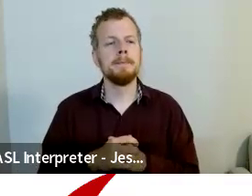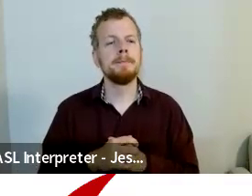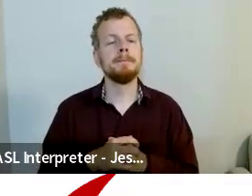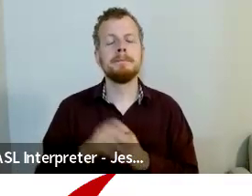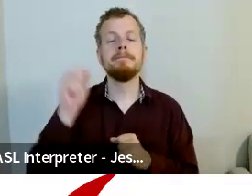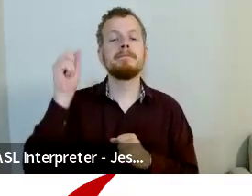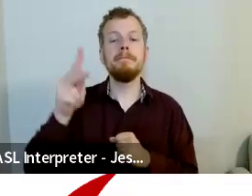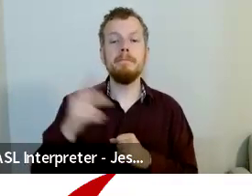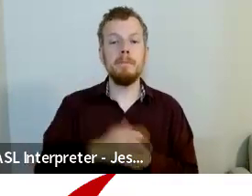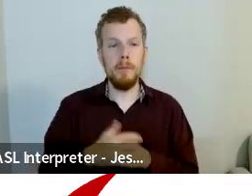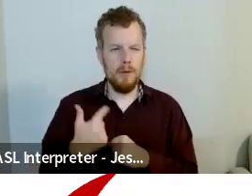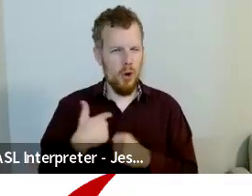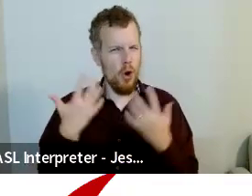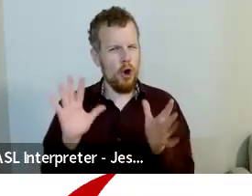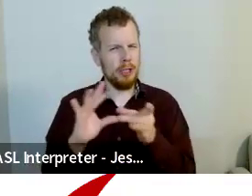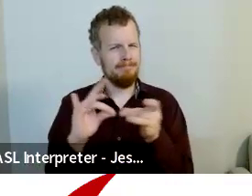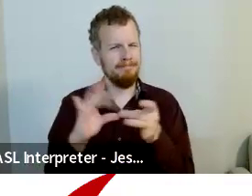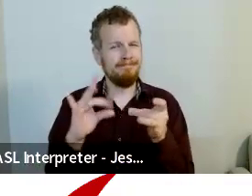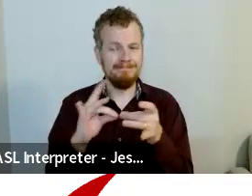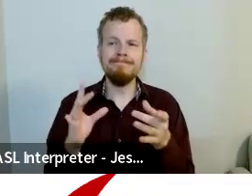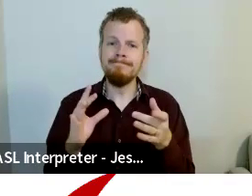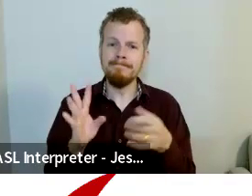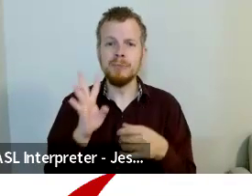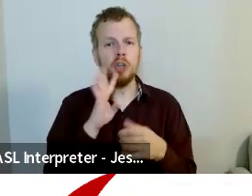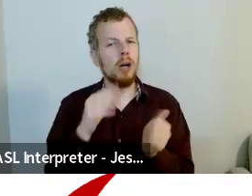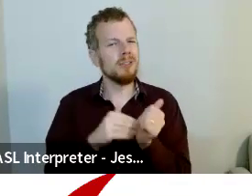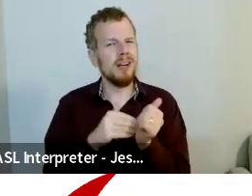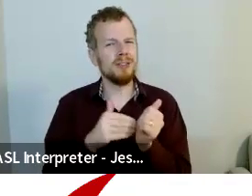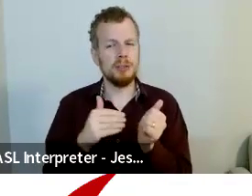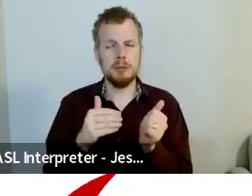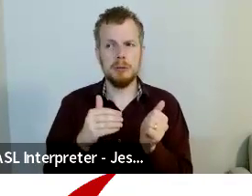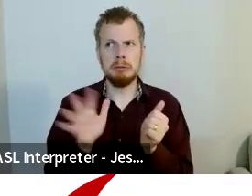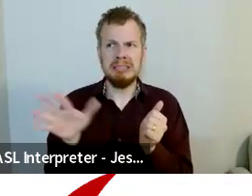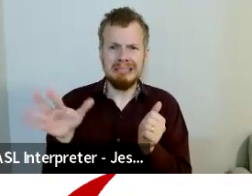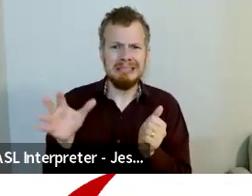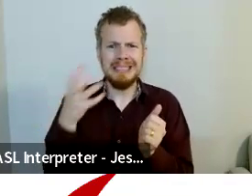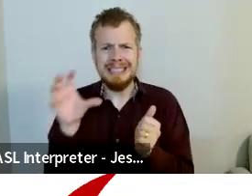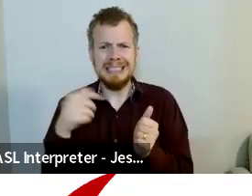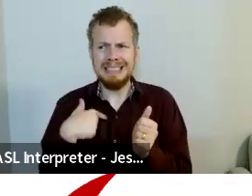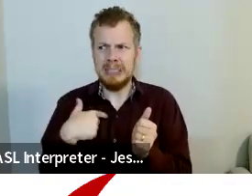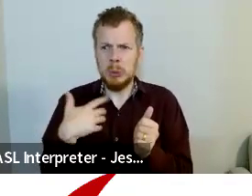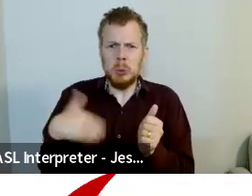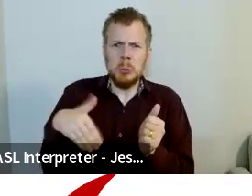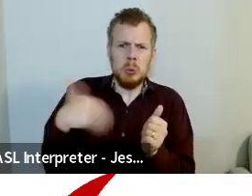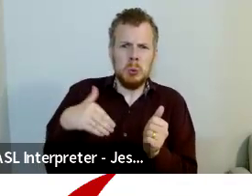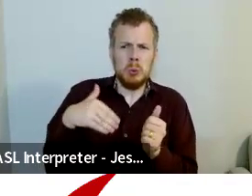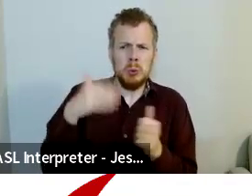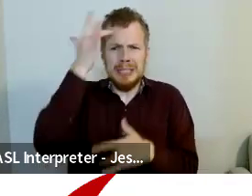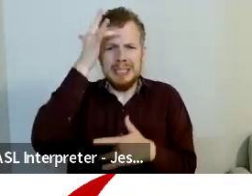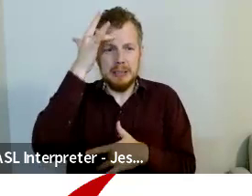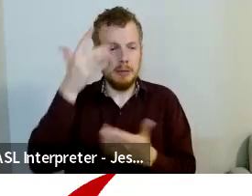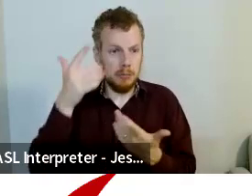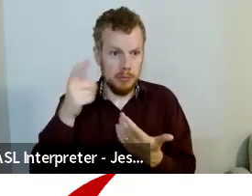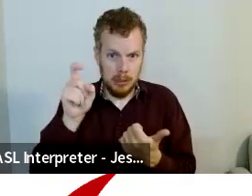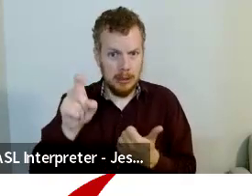Okay, so we talked a lot about talking to your doctor when it comes to heat illnesses, and everyone needs a doctor you